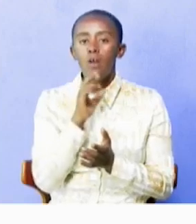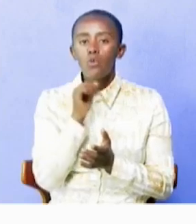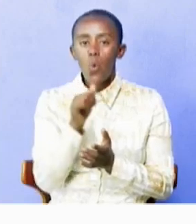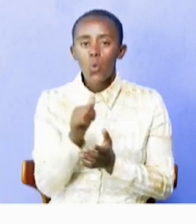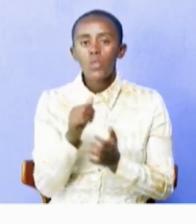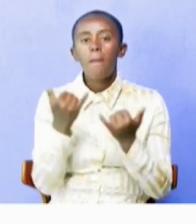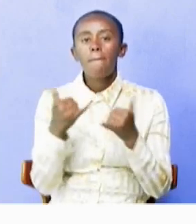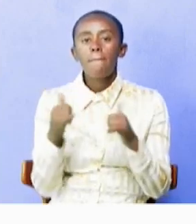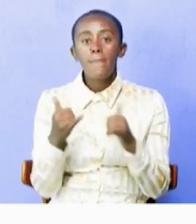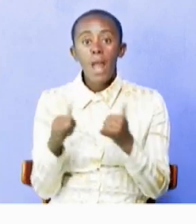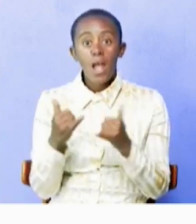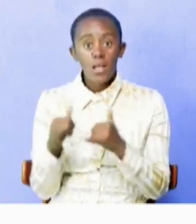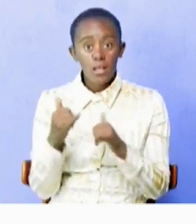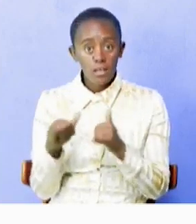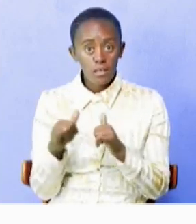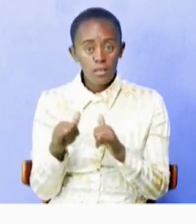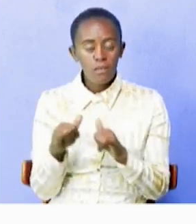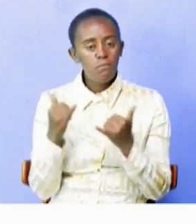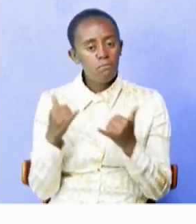playing